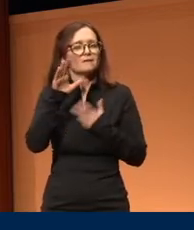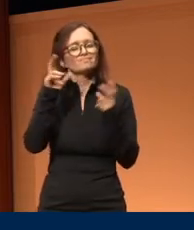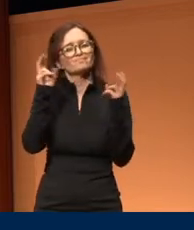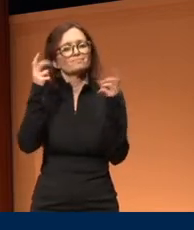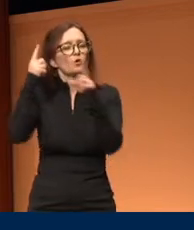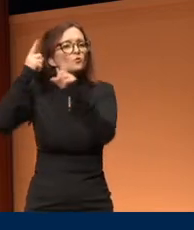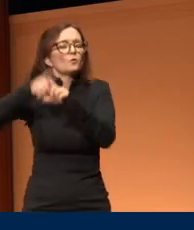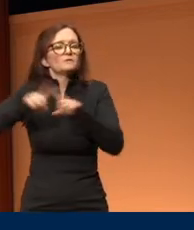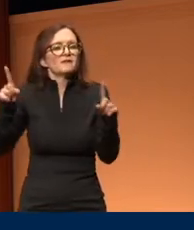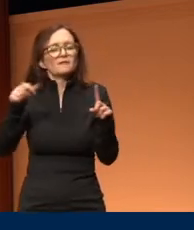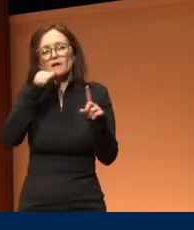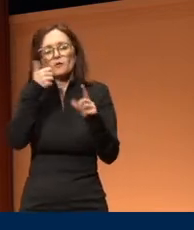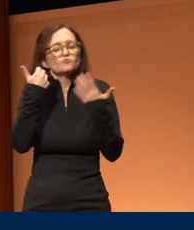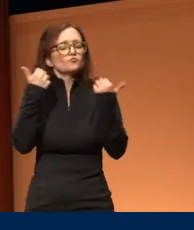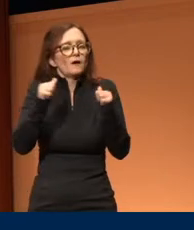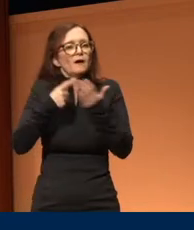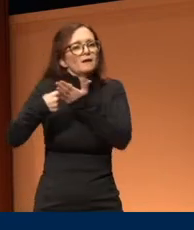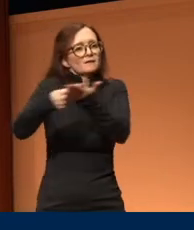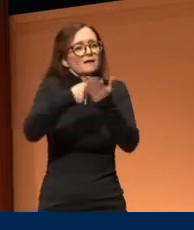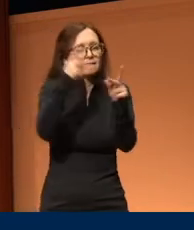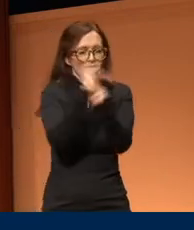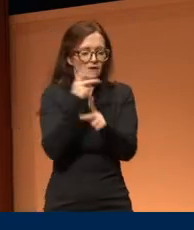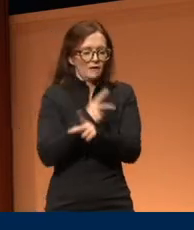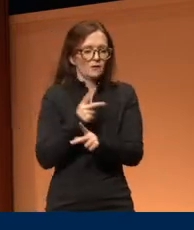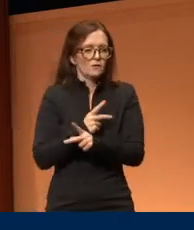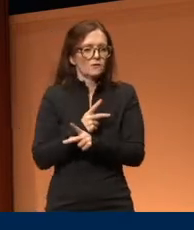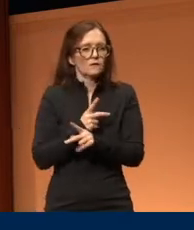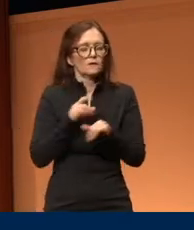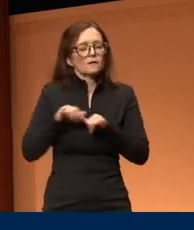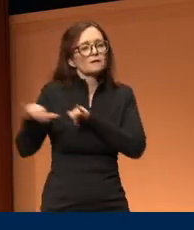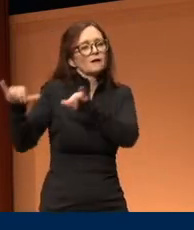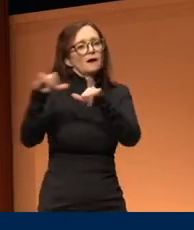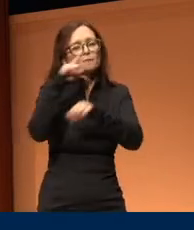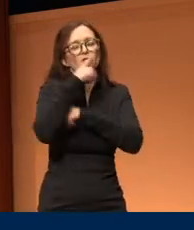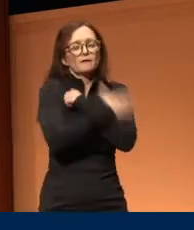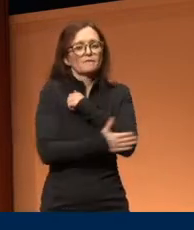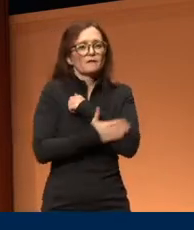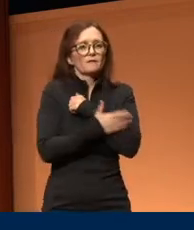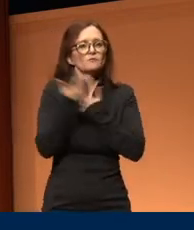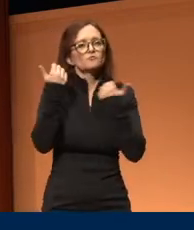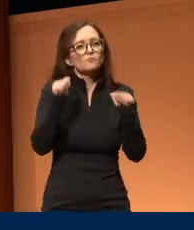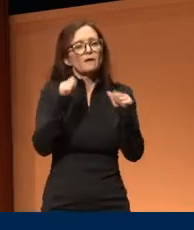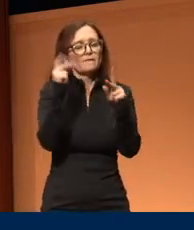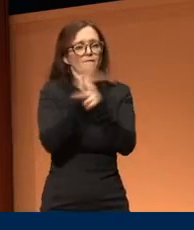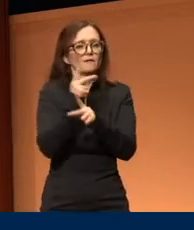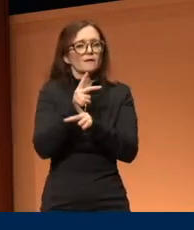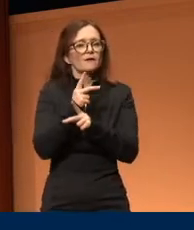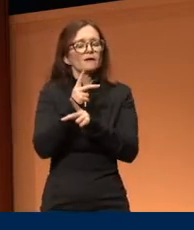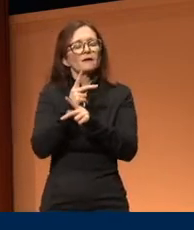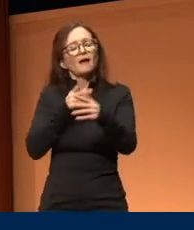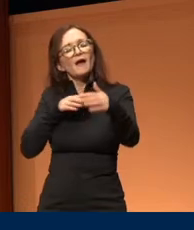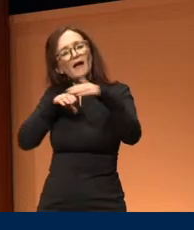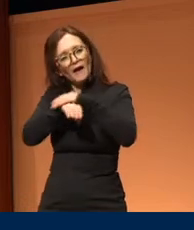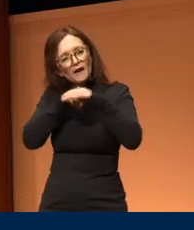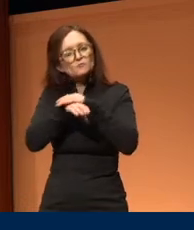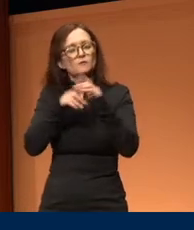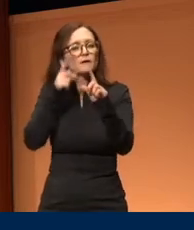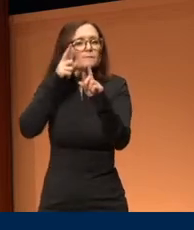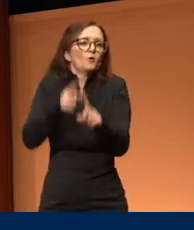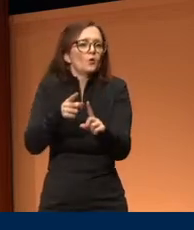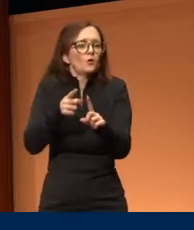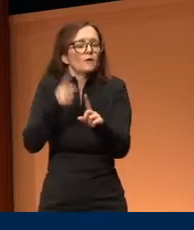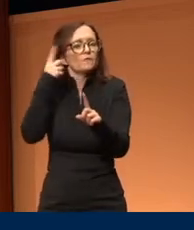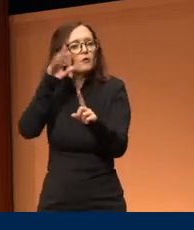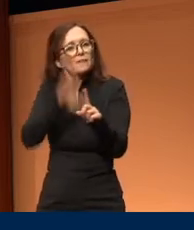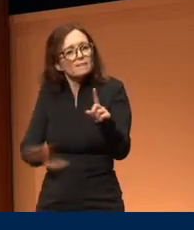to deliberate to figure out the common good of the country. They're trying to figure out an entry point to even being heard,